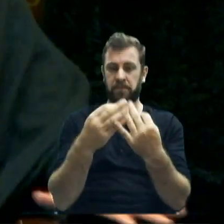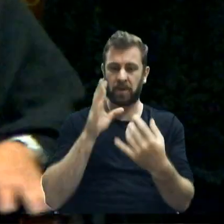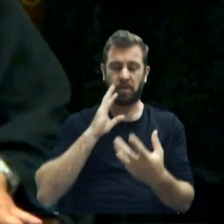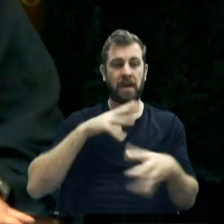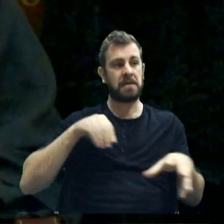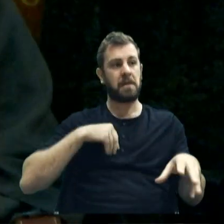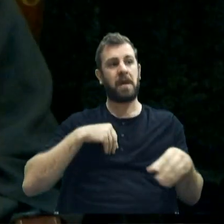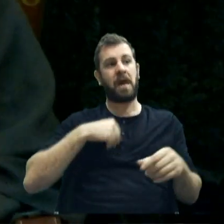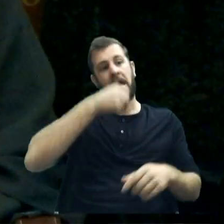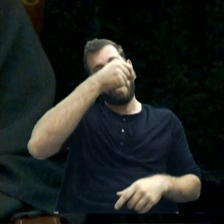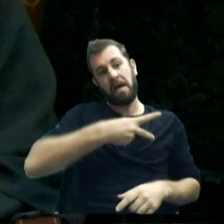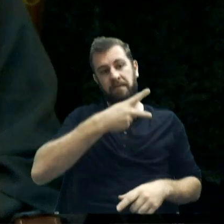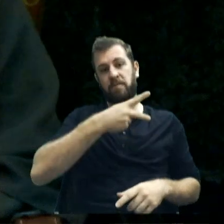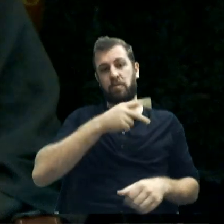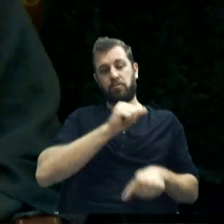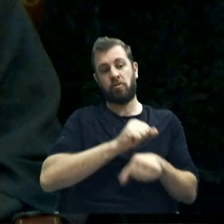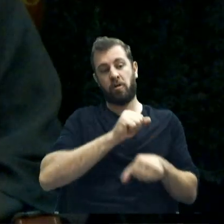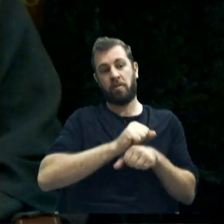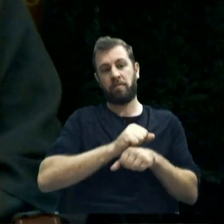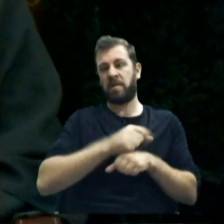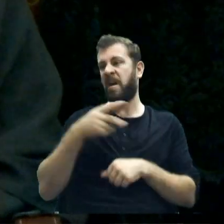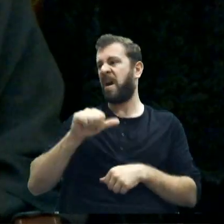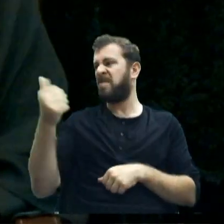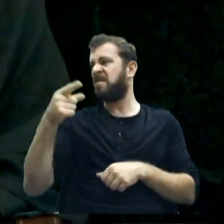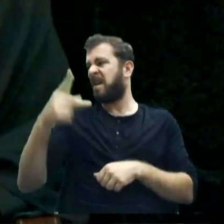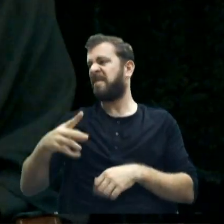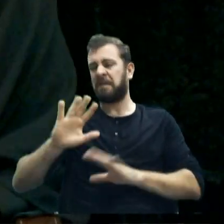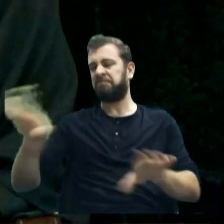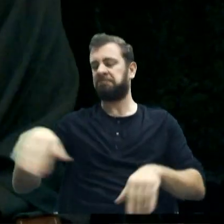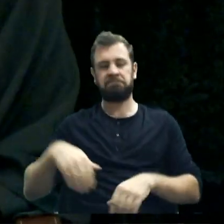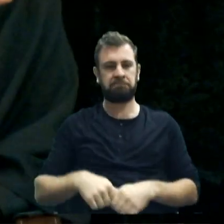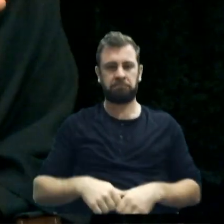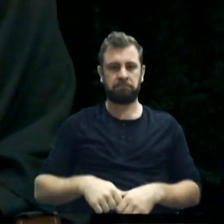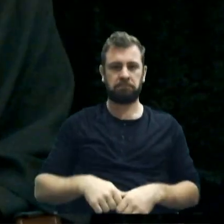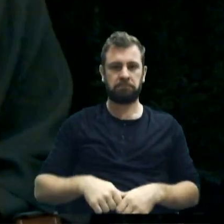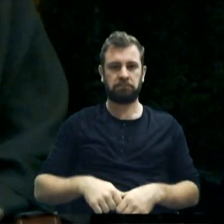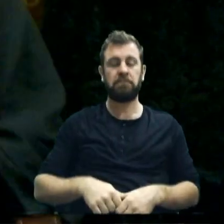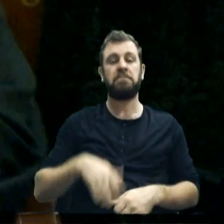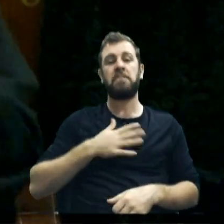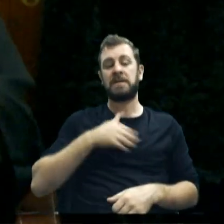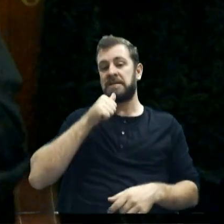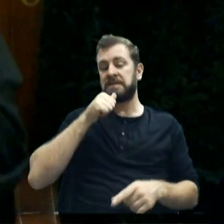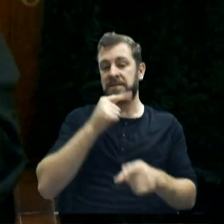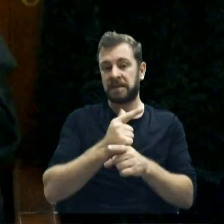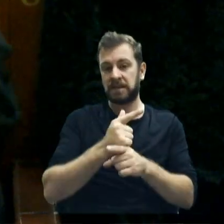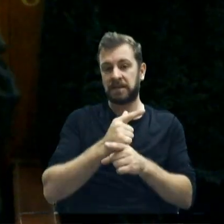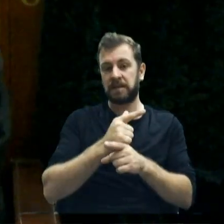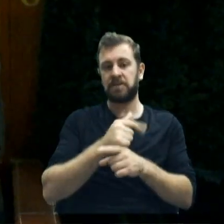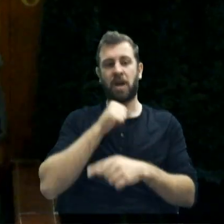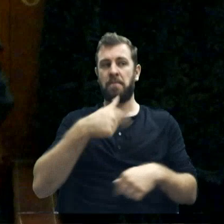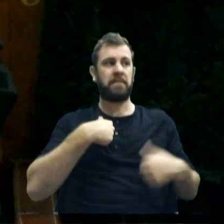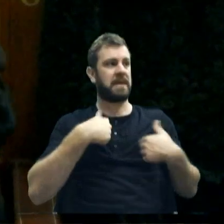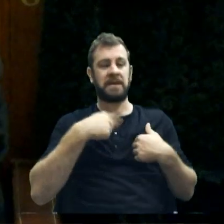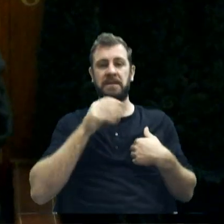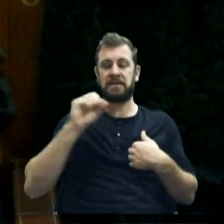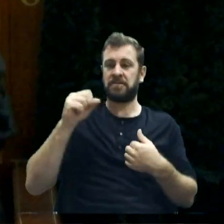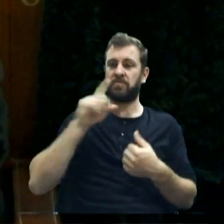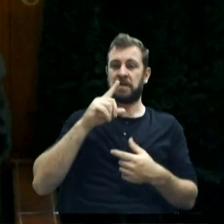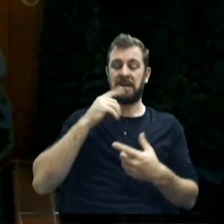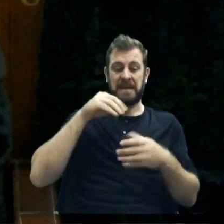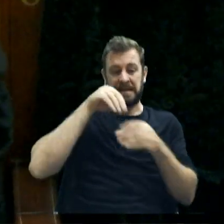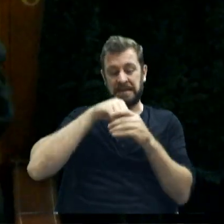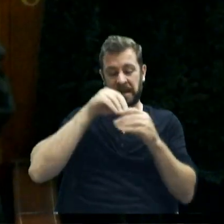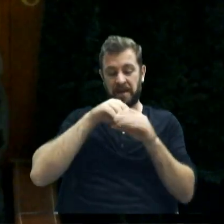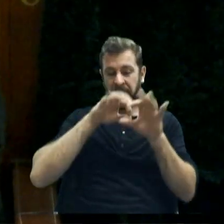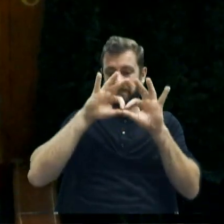the other half. The reality is, and my sisters have to accept this, it's not me, it's a Sharia, inside of a family